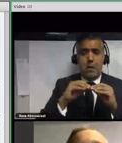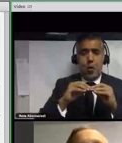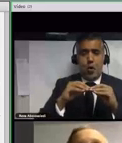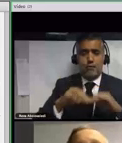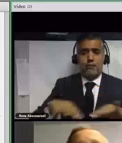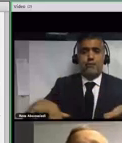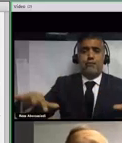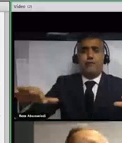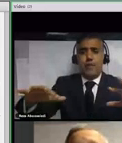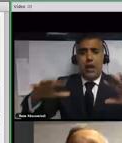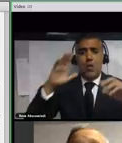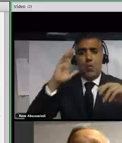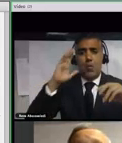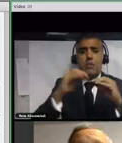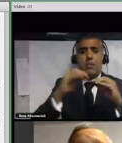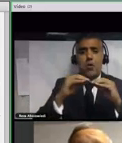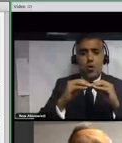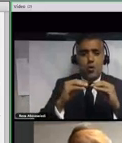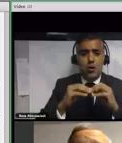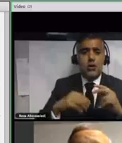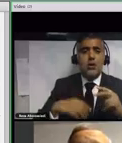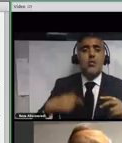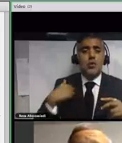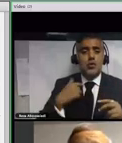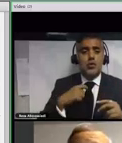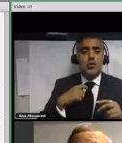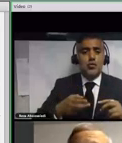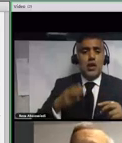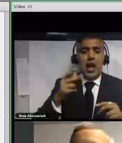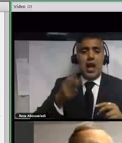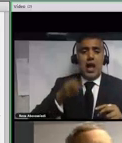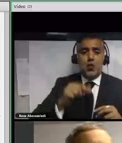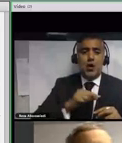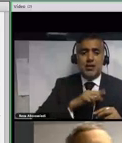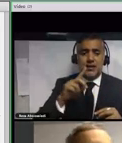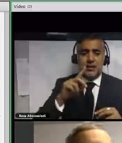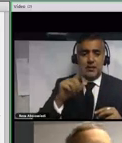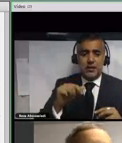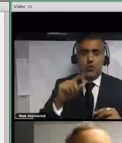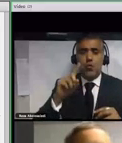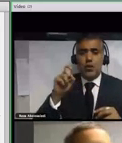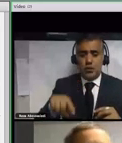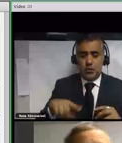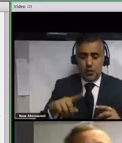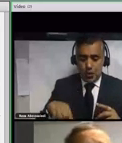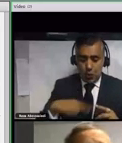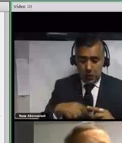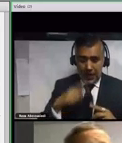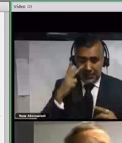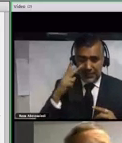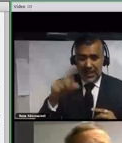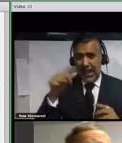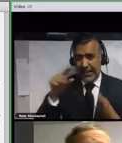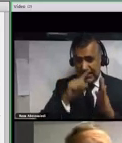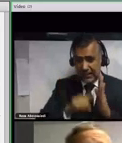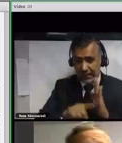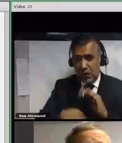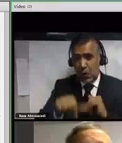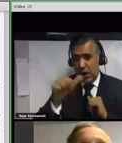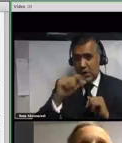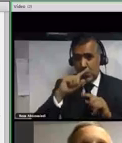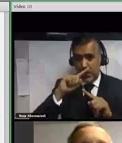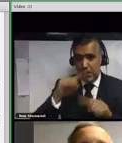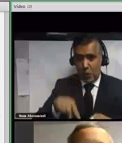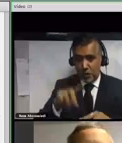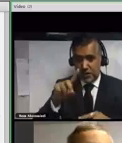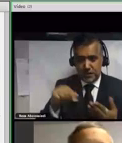way. Care should be taken to use high-quality disability questions. The first thing I think about whenever I see any study or any report on disability